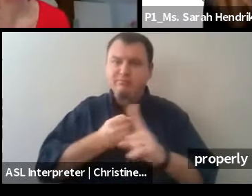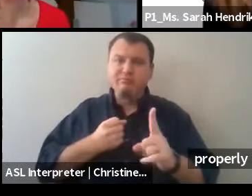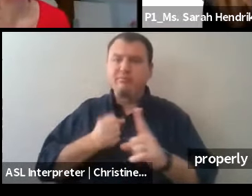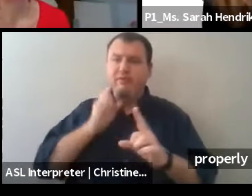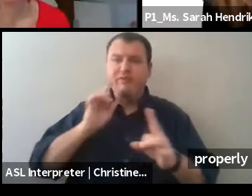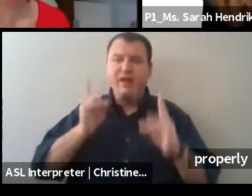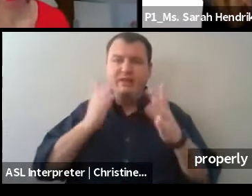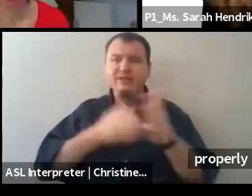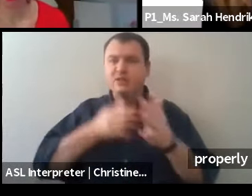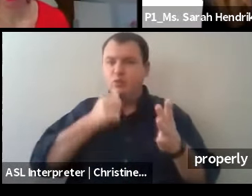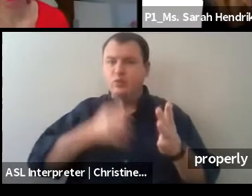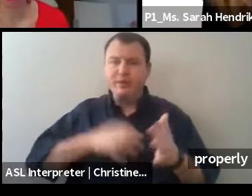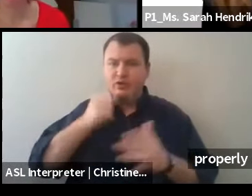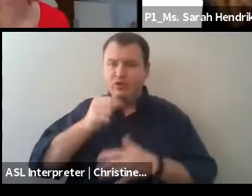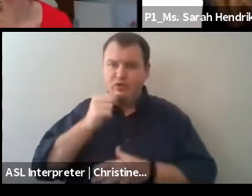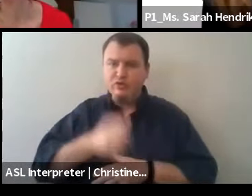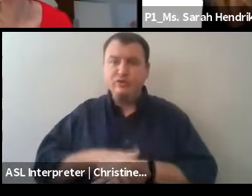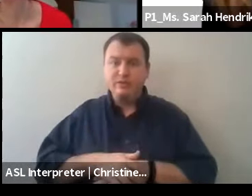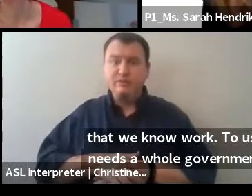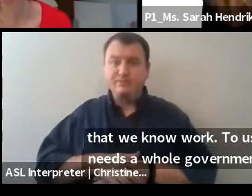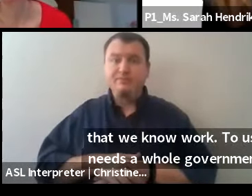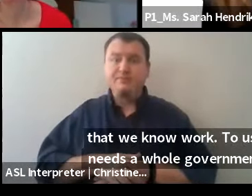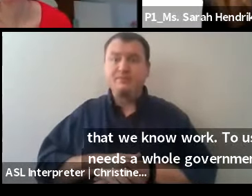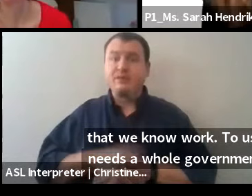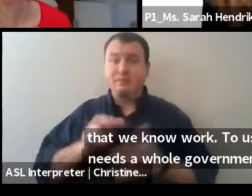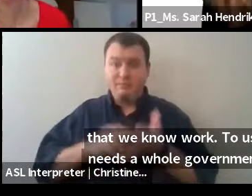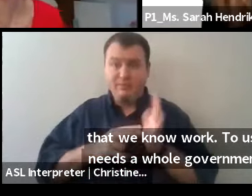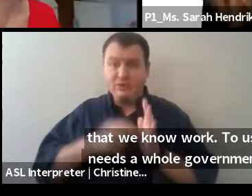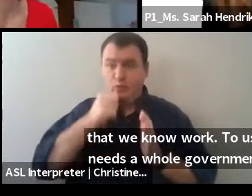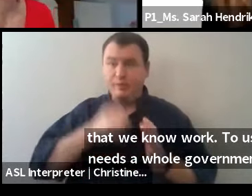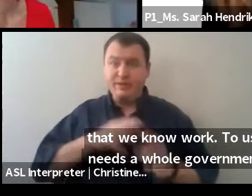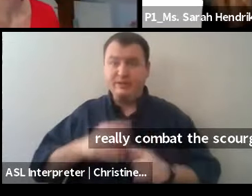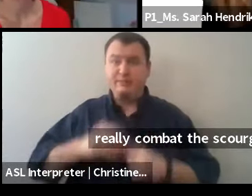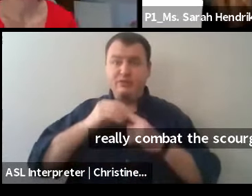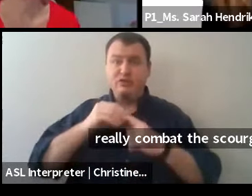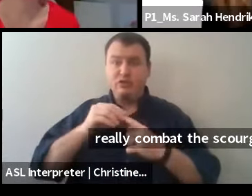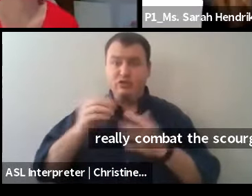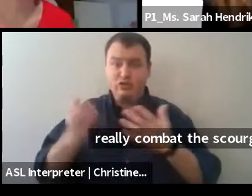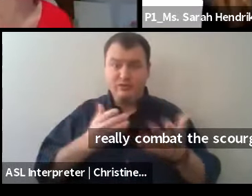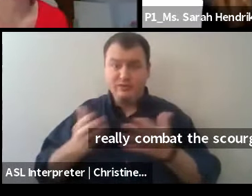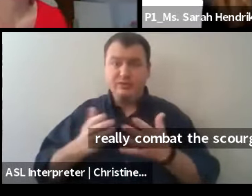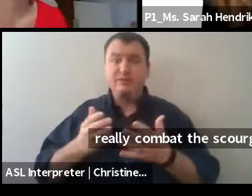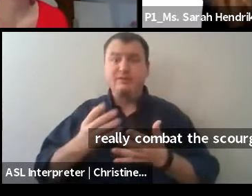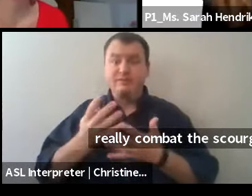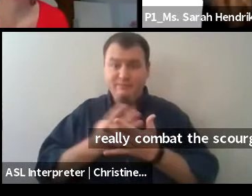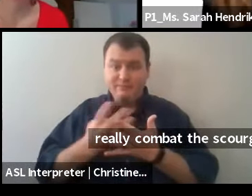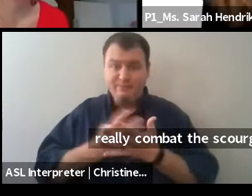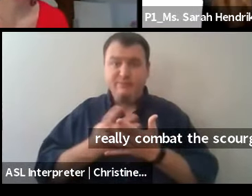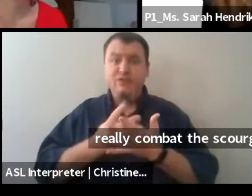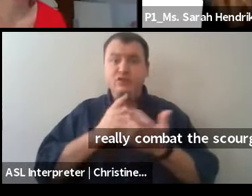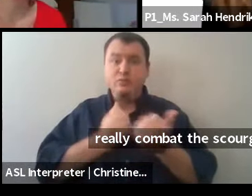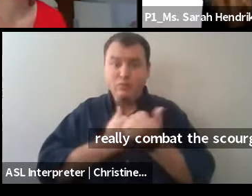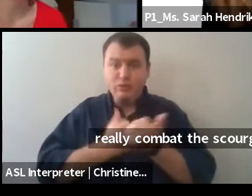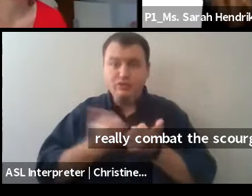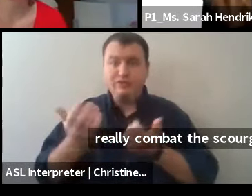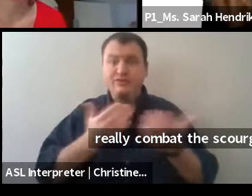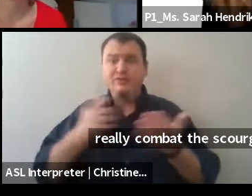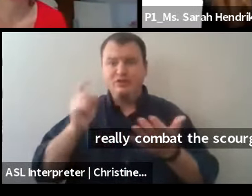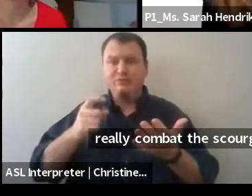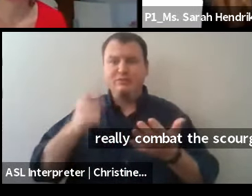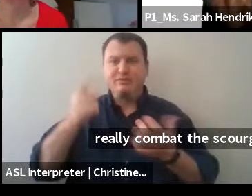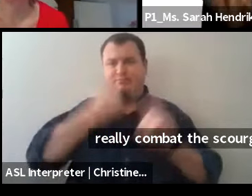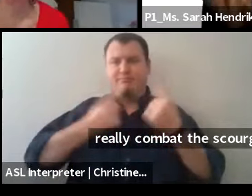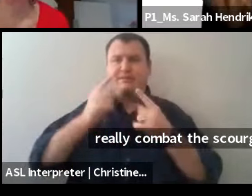women and girls. That means that women's specialized services, shelters, health services, support services should be considered as